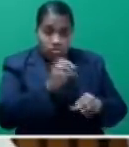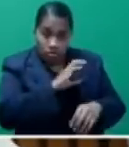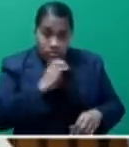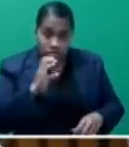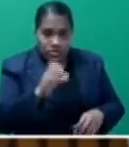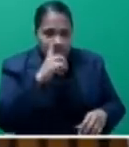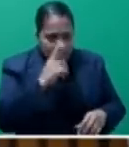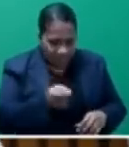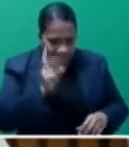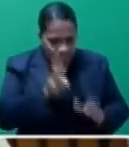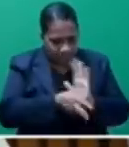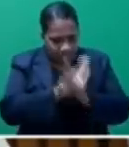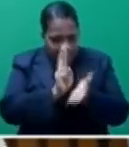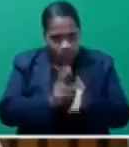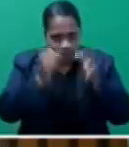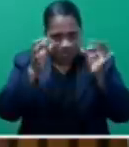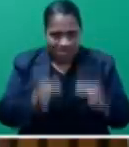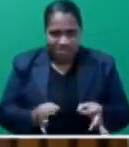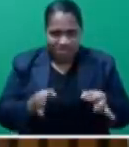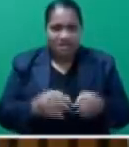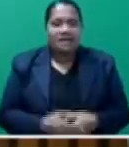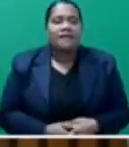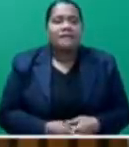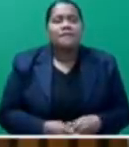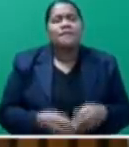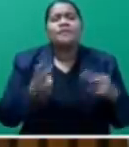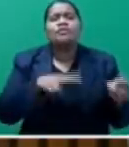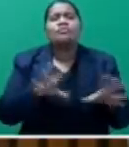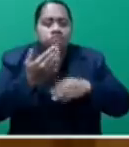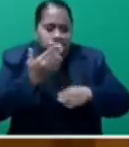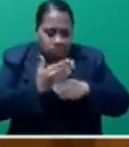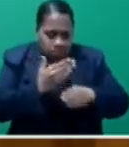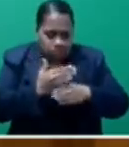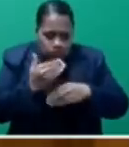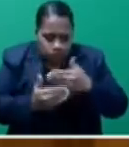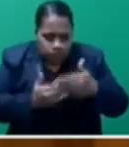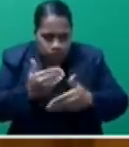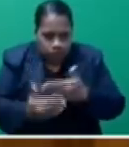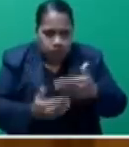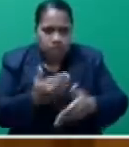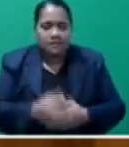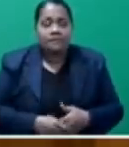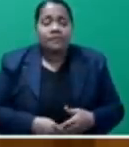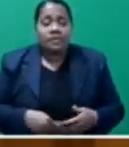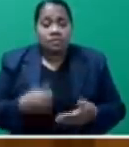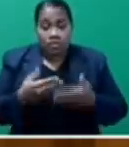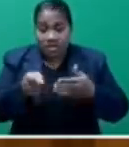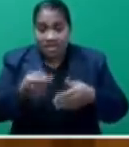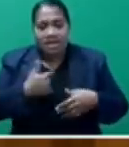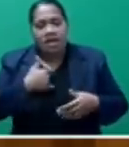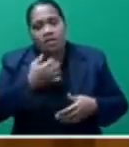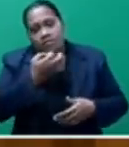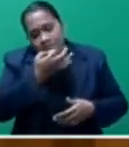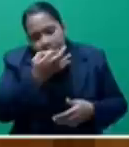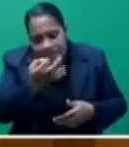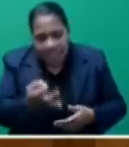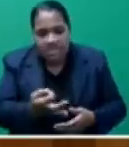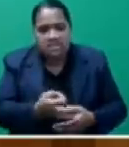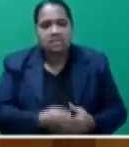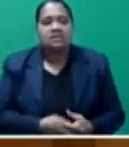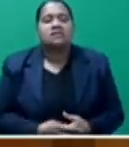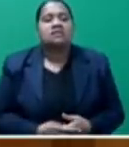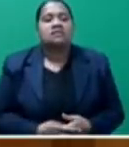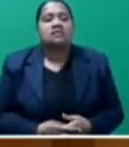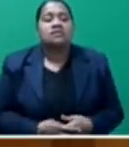decision of the registrar, which is the supervisor of elections in this particular case. So on that note, Honourable Speaker, I would plead with the